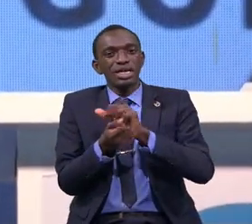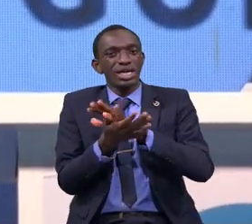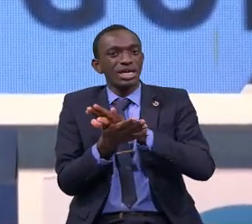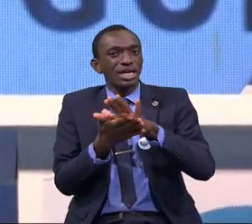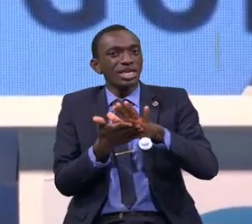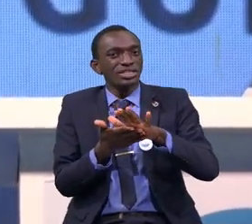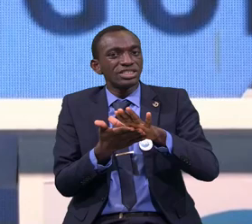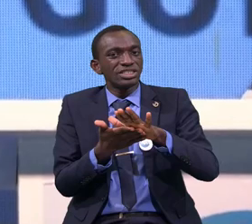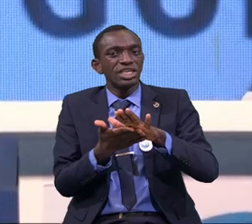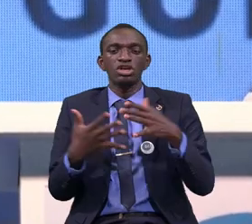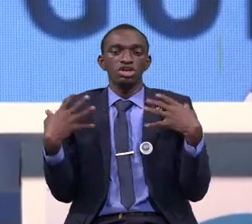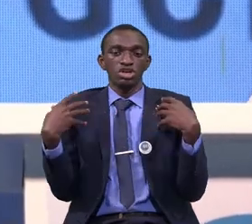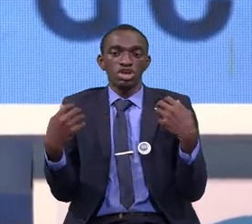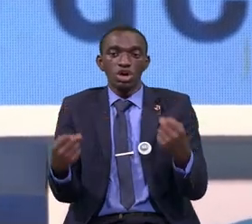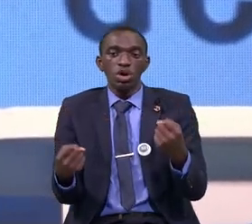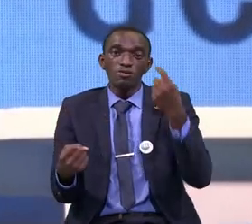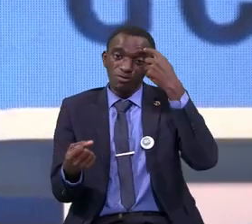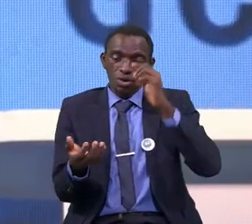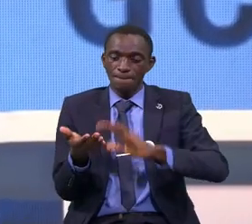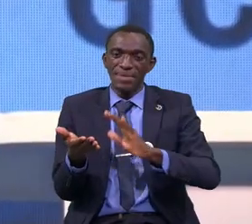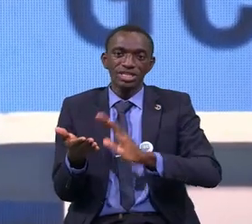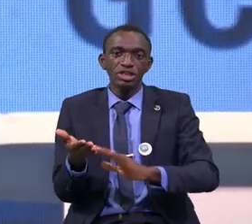pardoned, purged